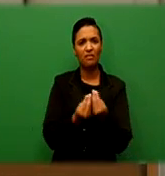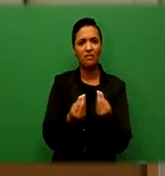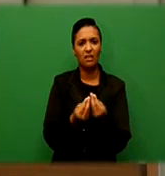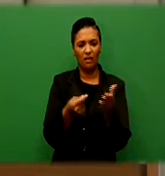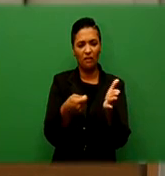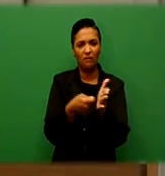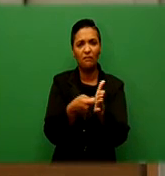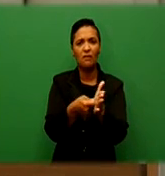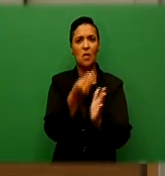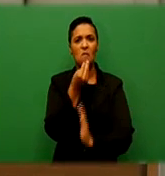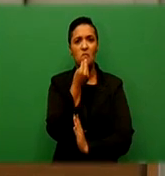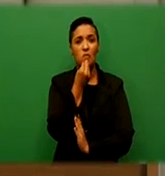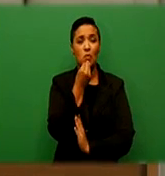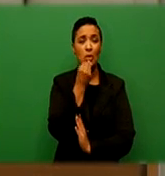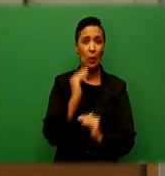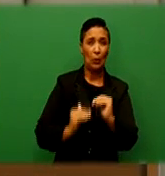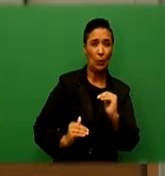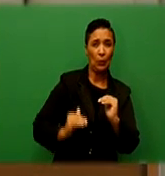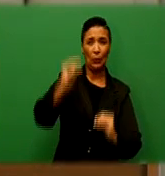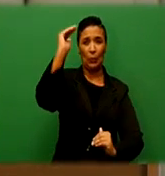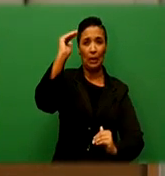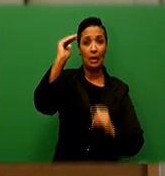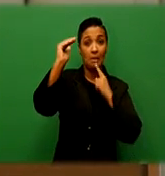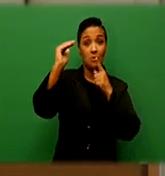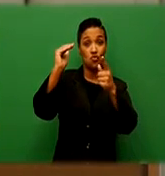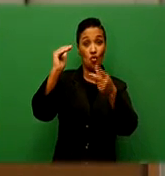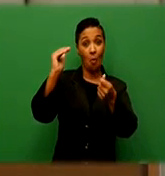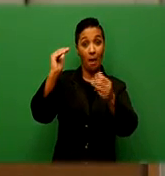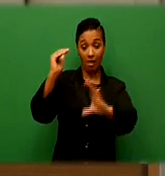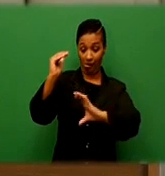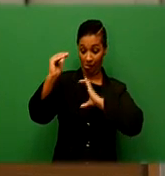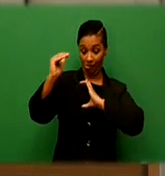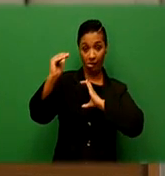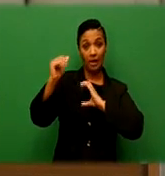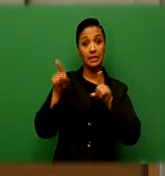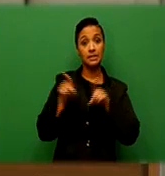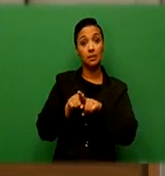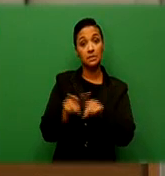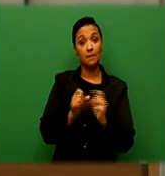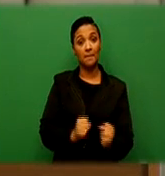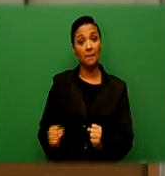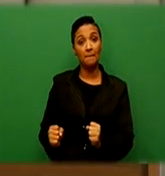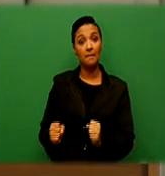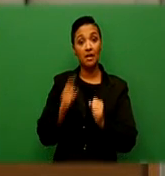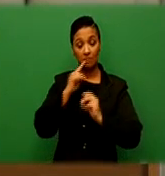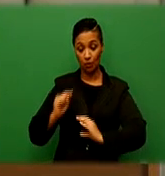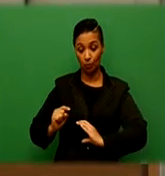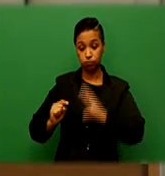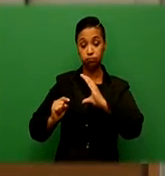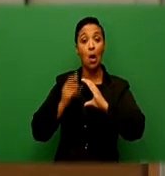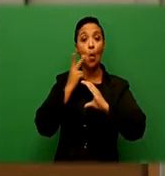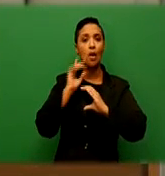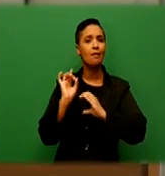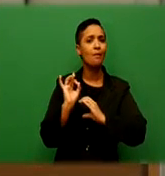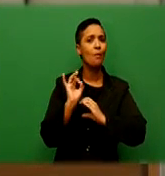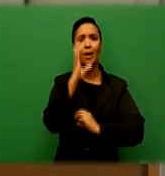the time, and you could only get a salary increase or an increase in your social grant once a year.